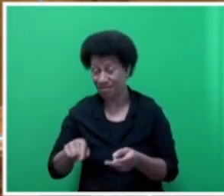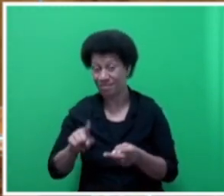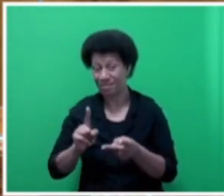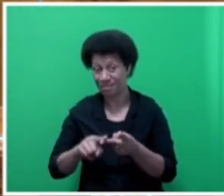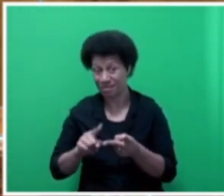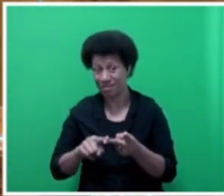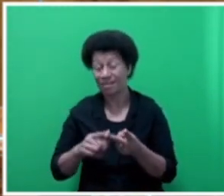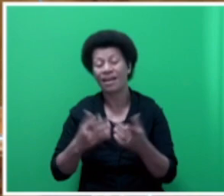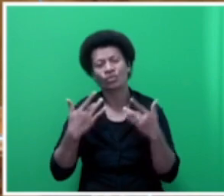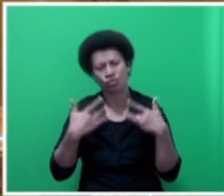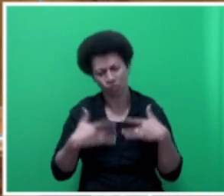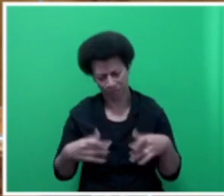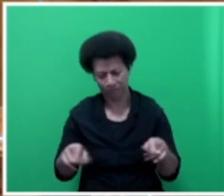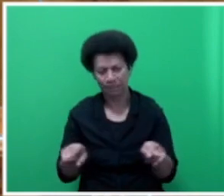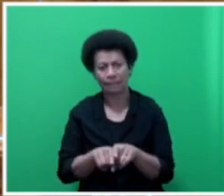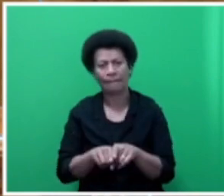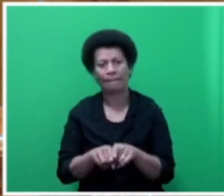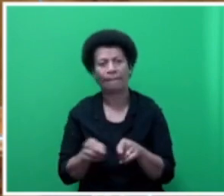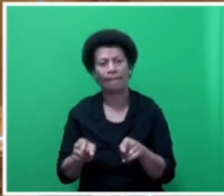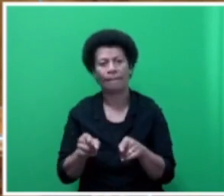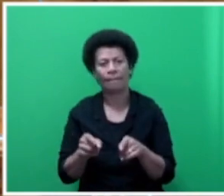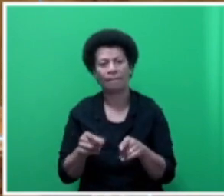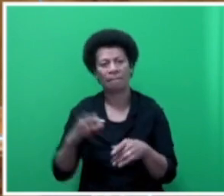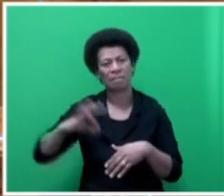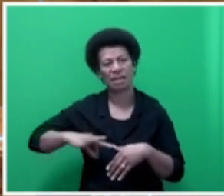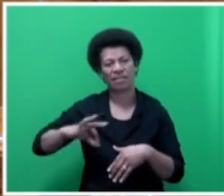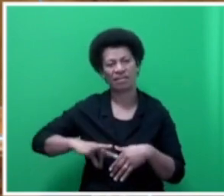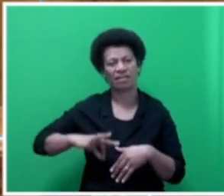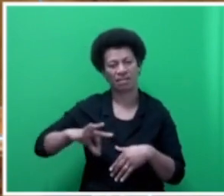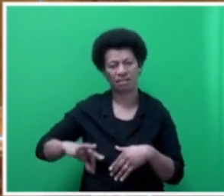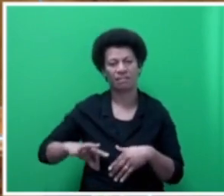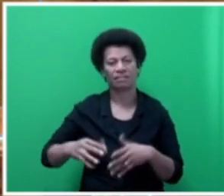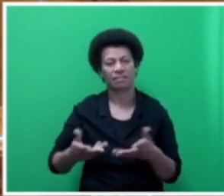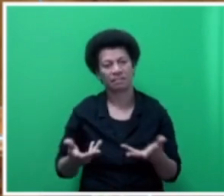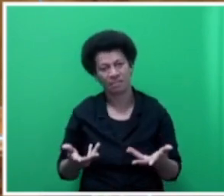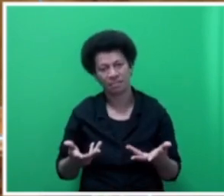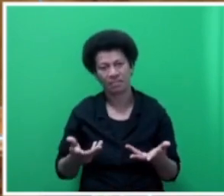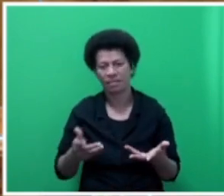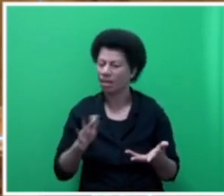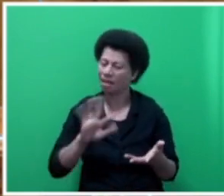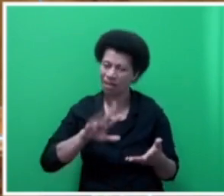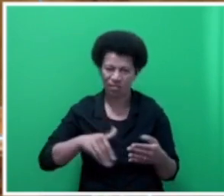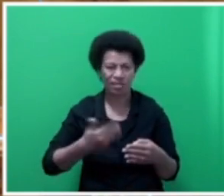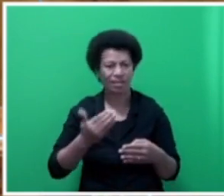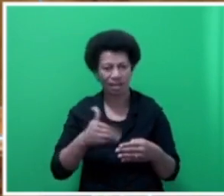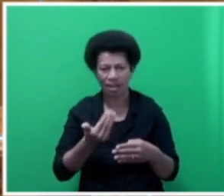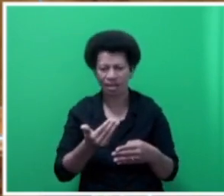rich. They also eat flour, they also eat everything that